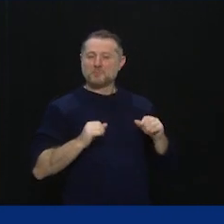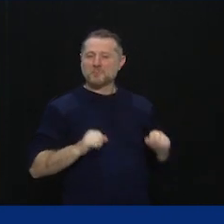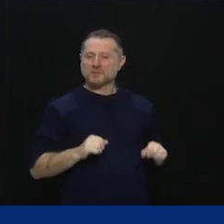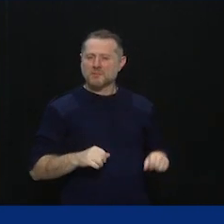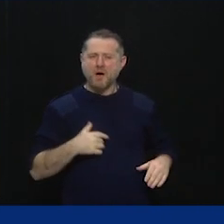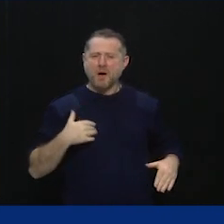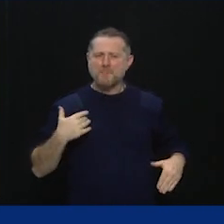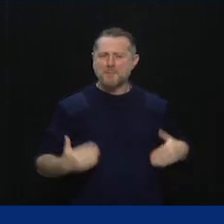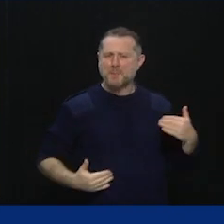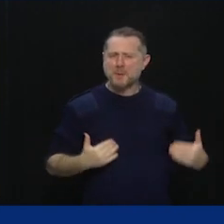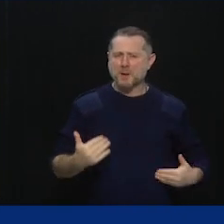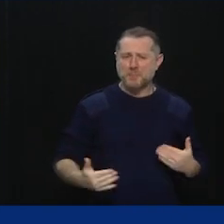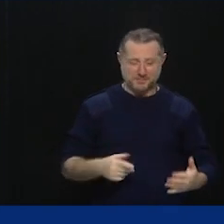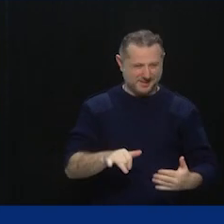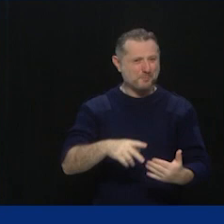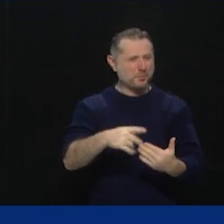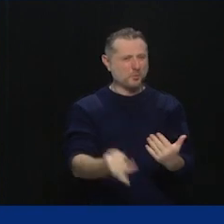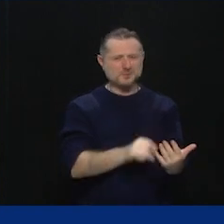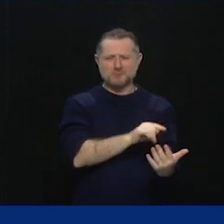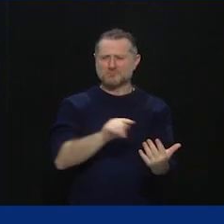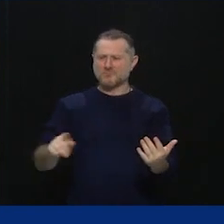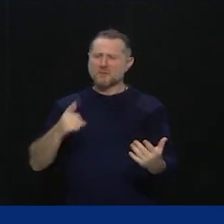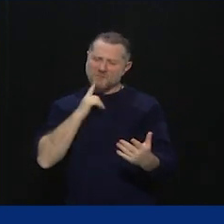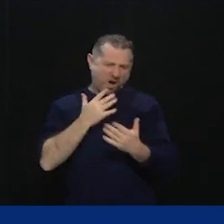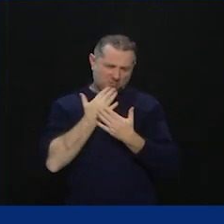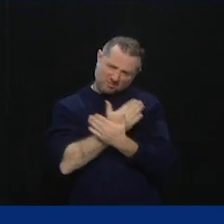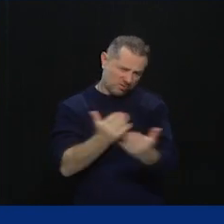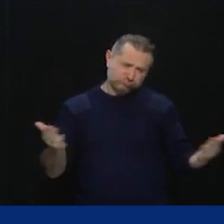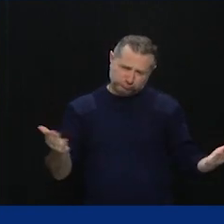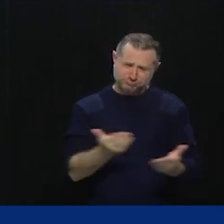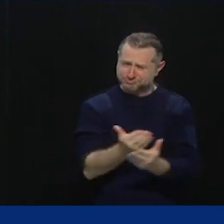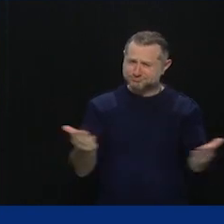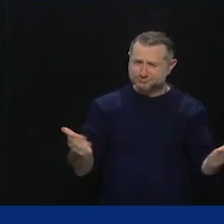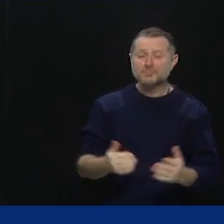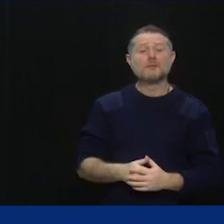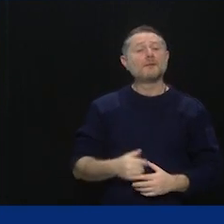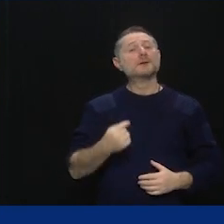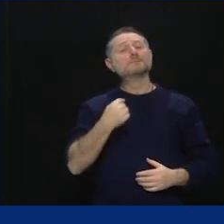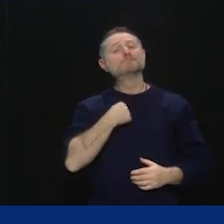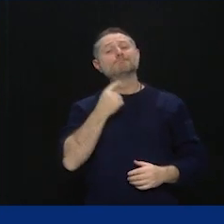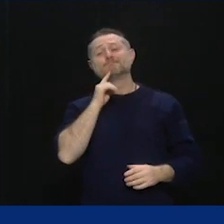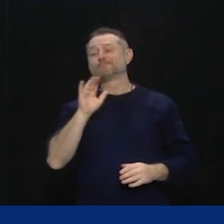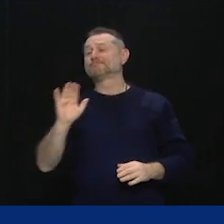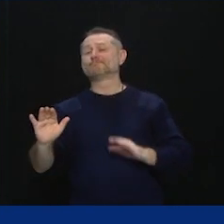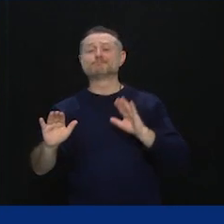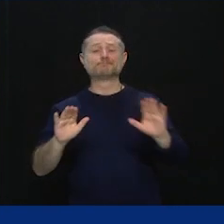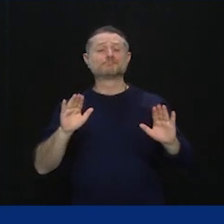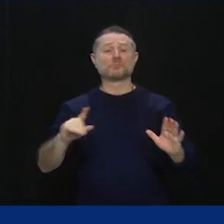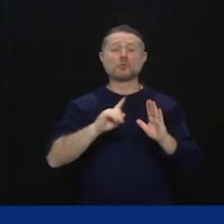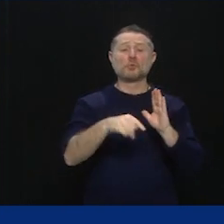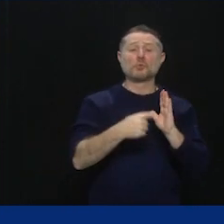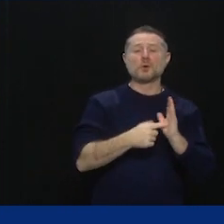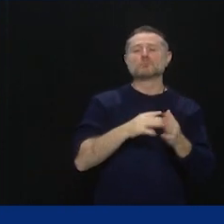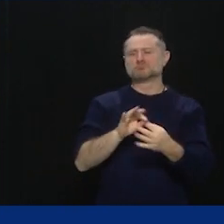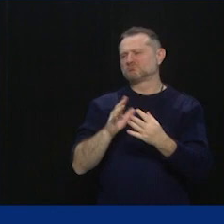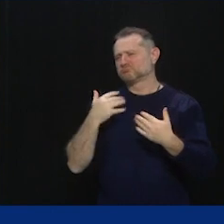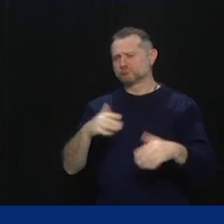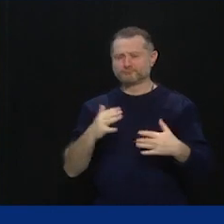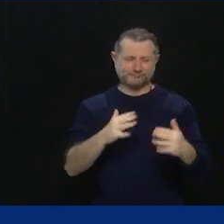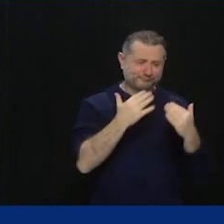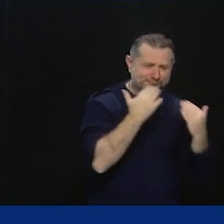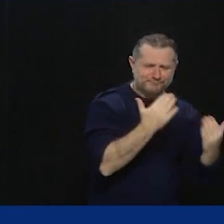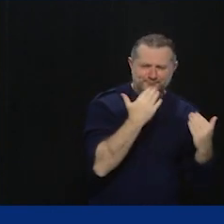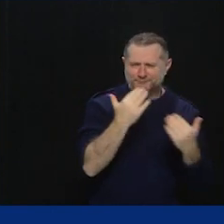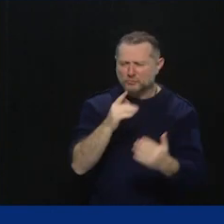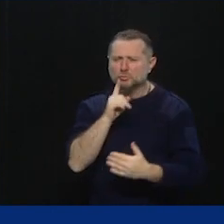so I want to thank everybody that's here for whatever you've done to help TriTech get this started. We thank you, and we truly, truly appreciate it.